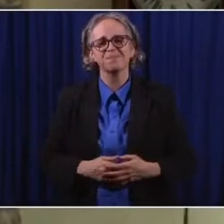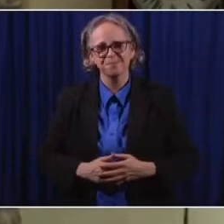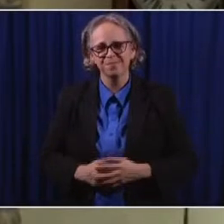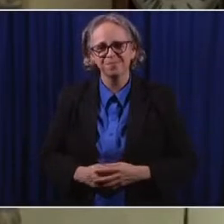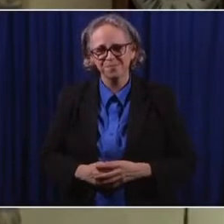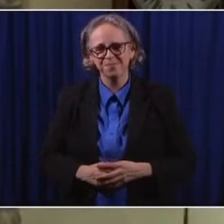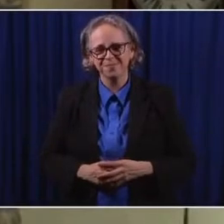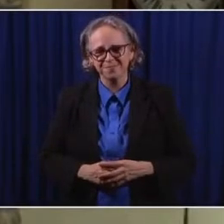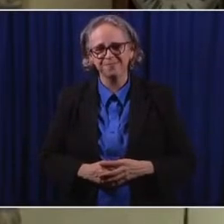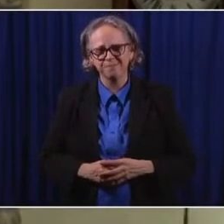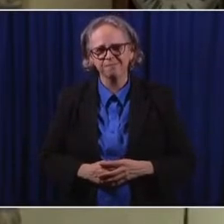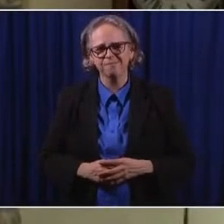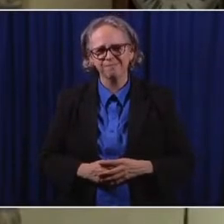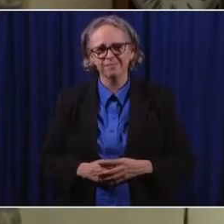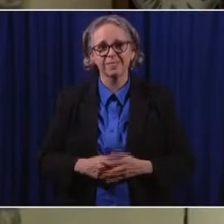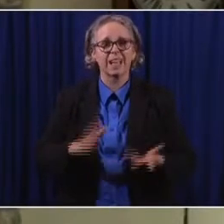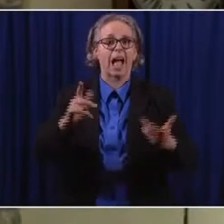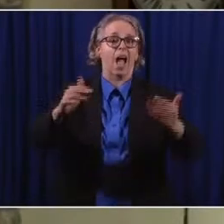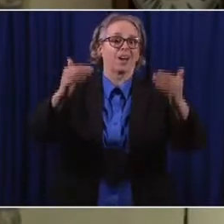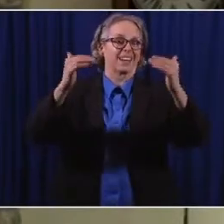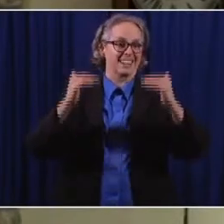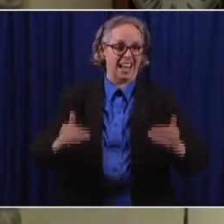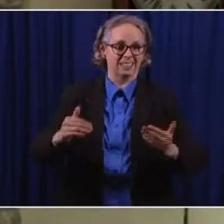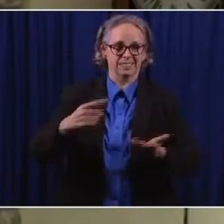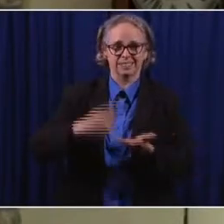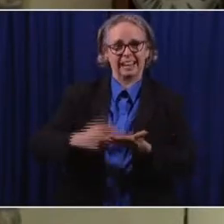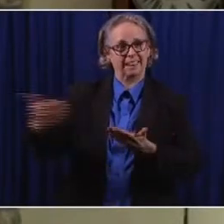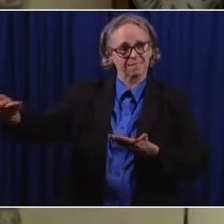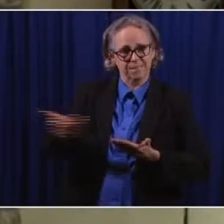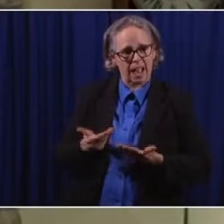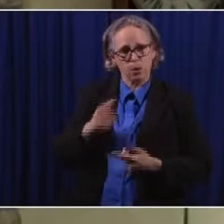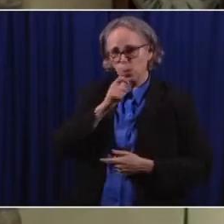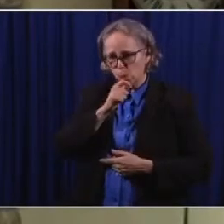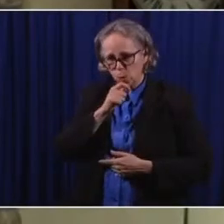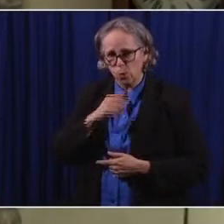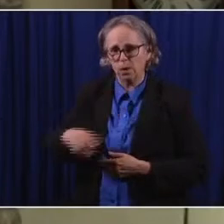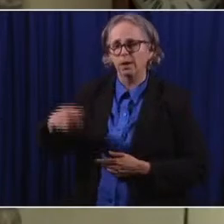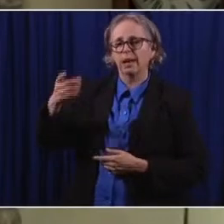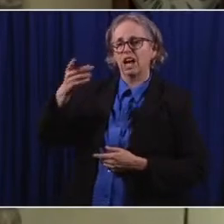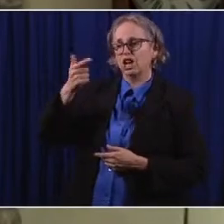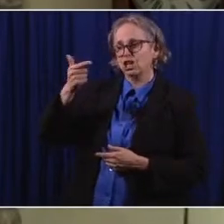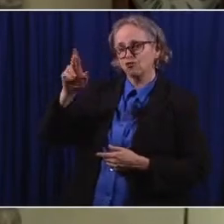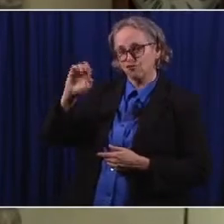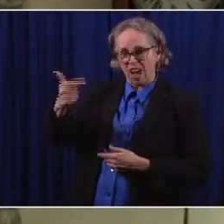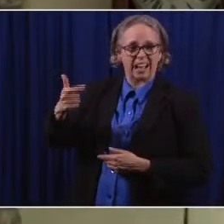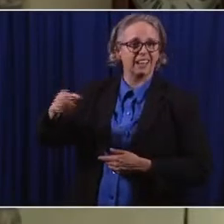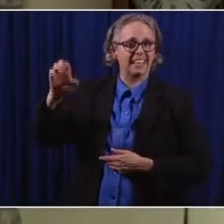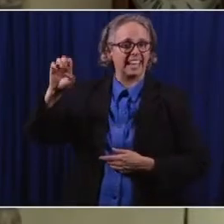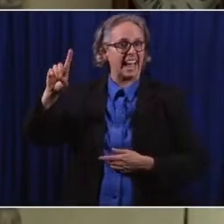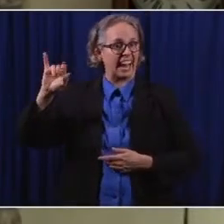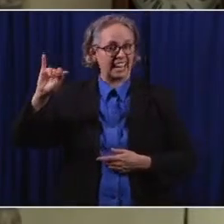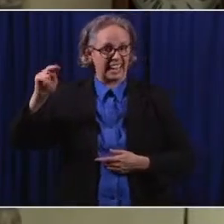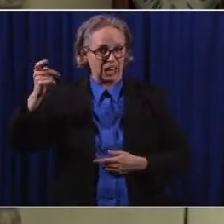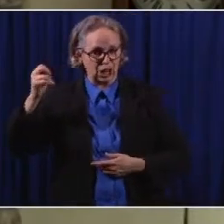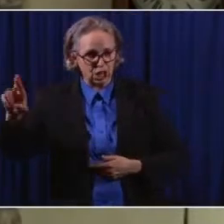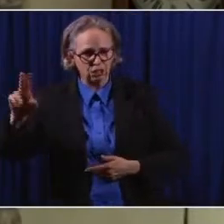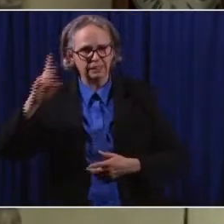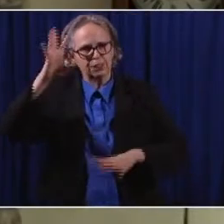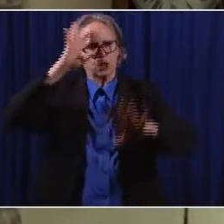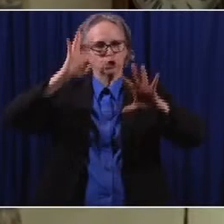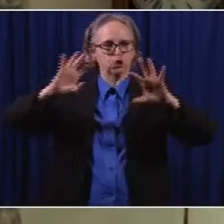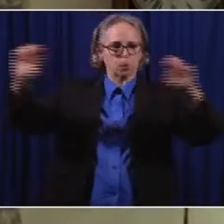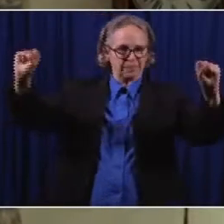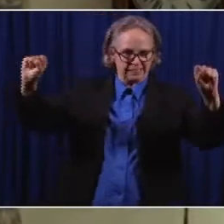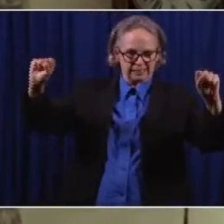Next, I've invited Greg Enninger, the superintendent of Vanguard Sentinel Career and Technology Centers. They